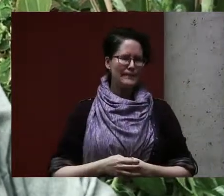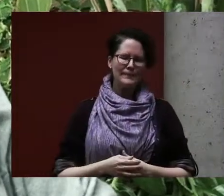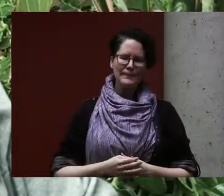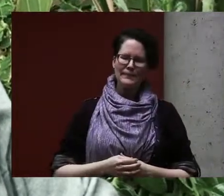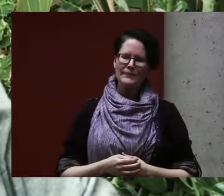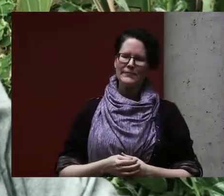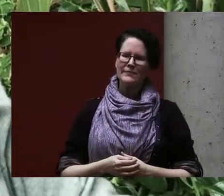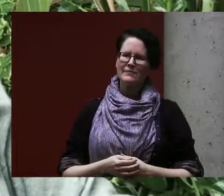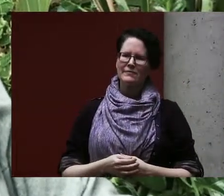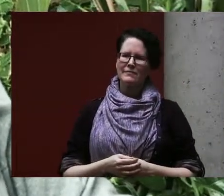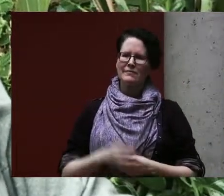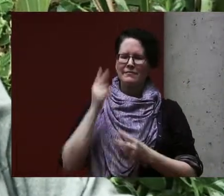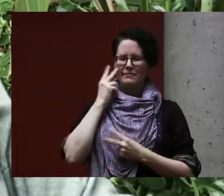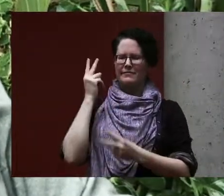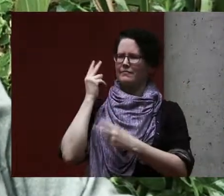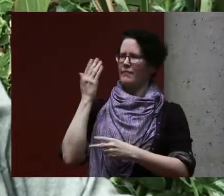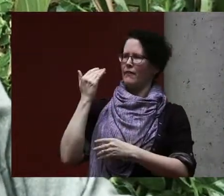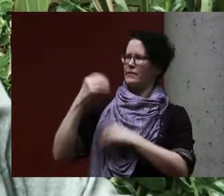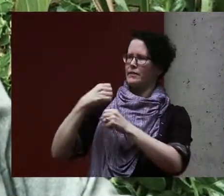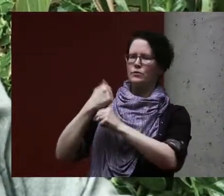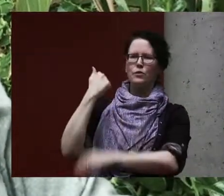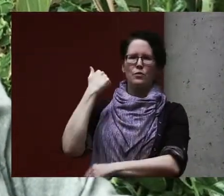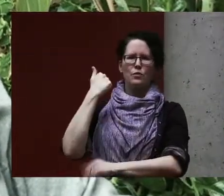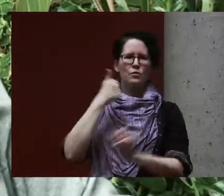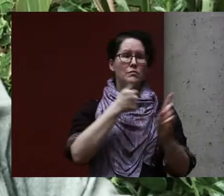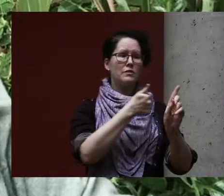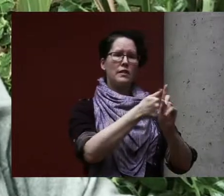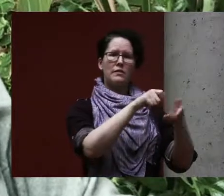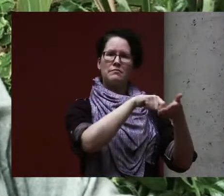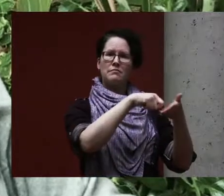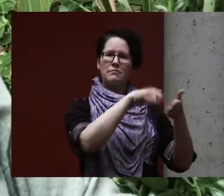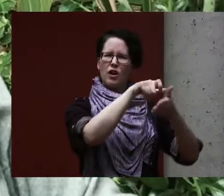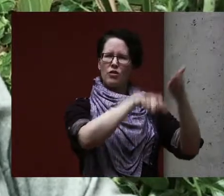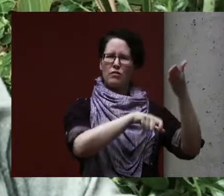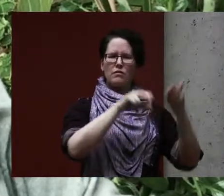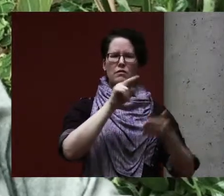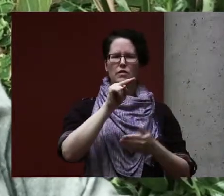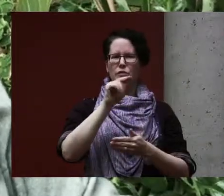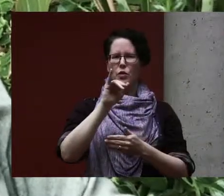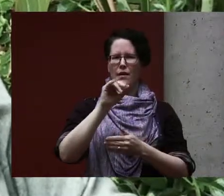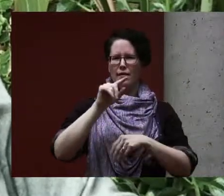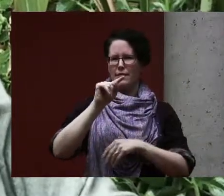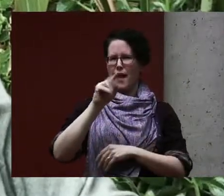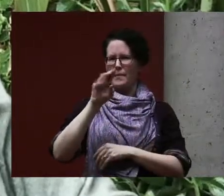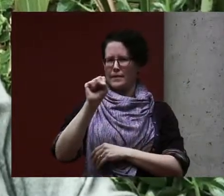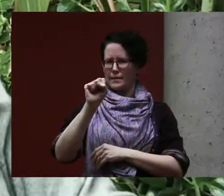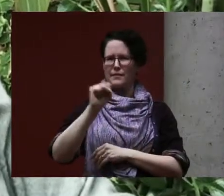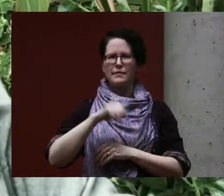15 years ago, Harriet published a piece in the New York Times Magazine